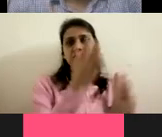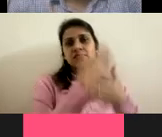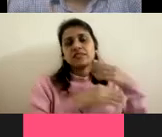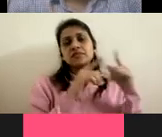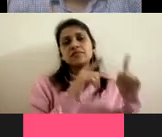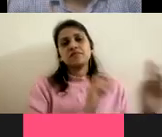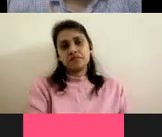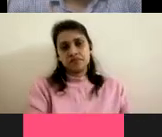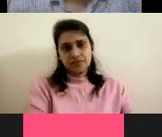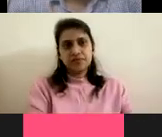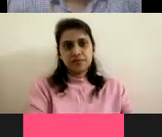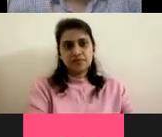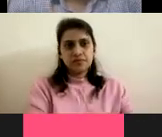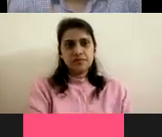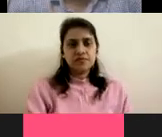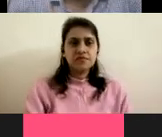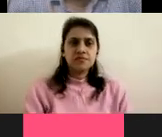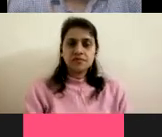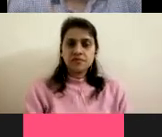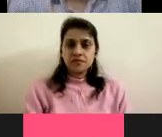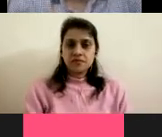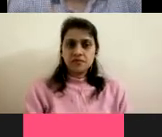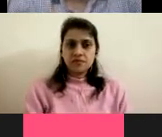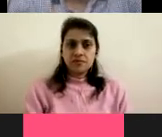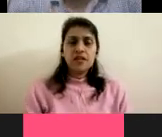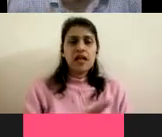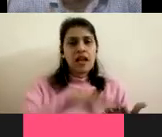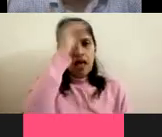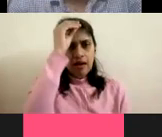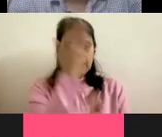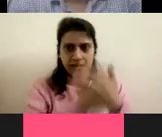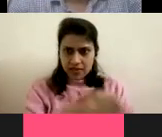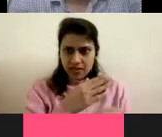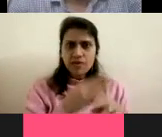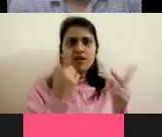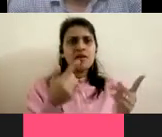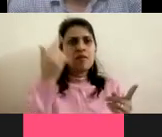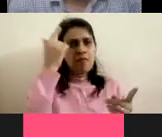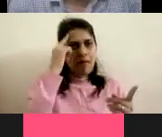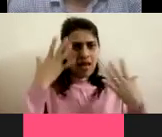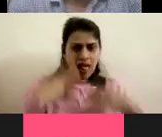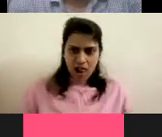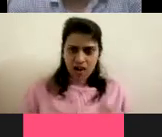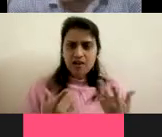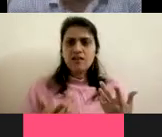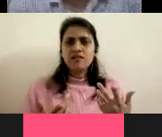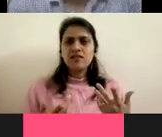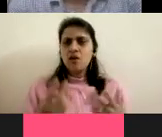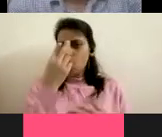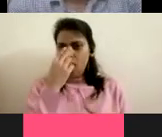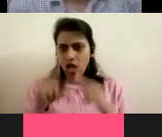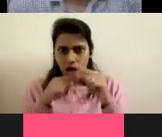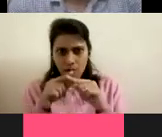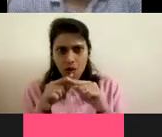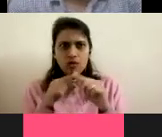impairment, you know, hearing impairment, learning disability, Abhishek Bachchan, mental health, you all talked about vision impairment. Even in physical,